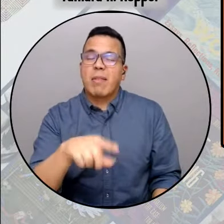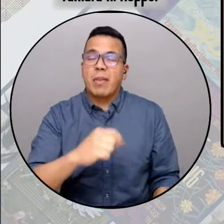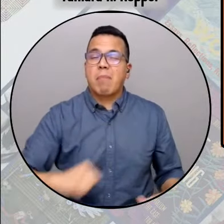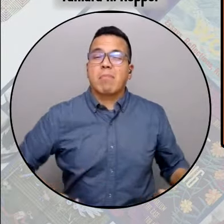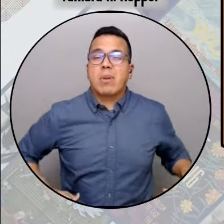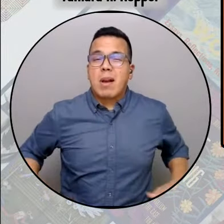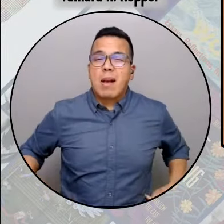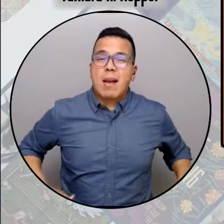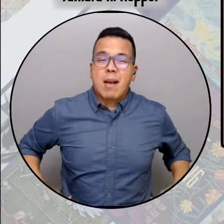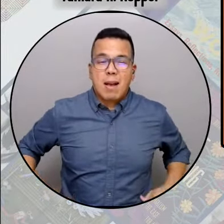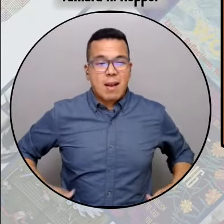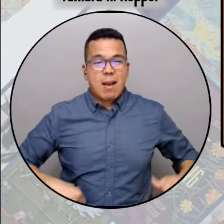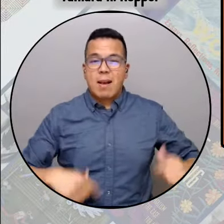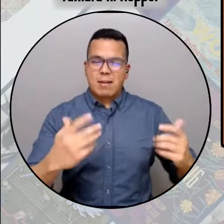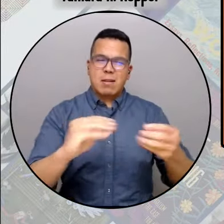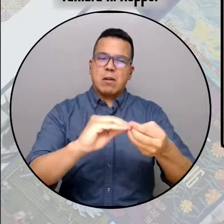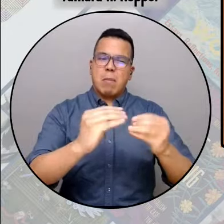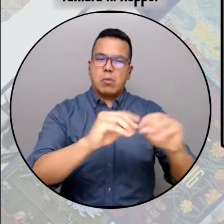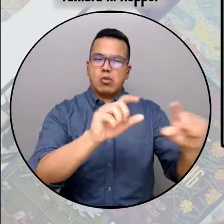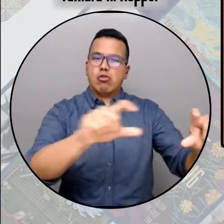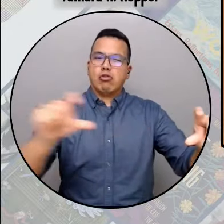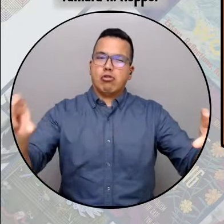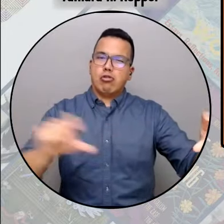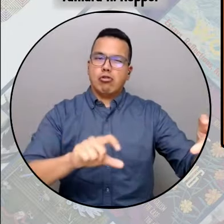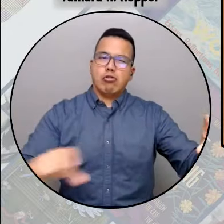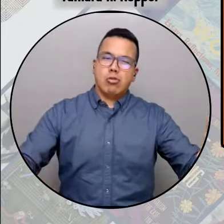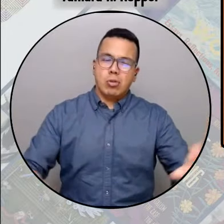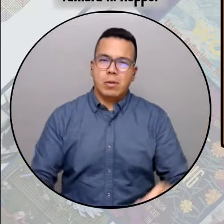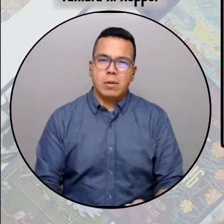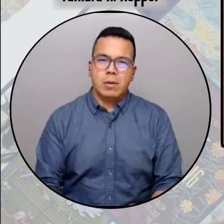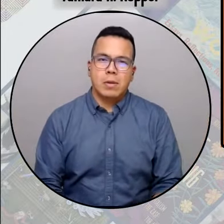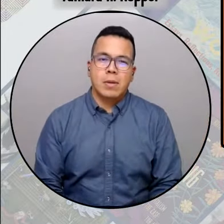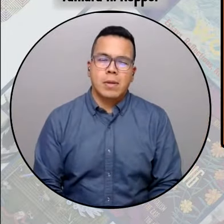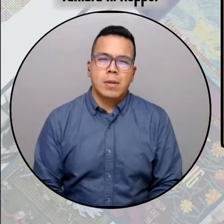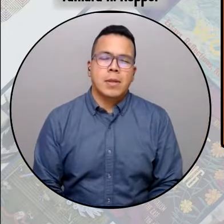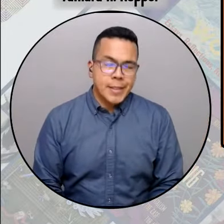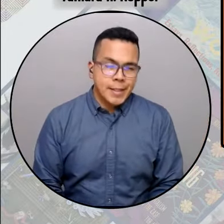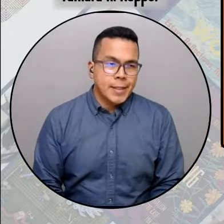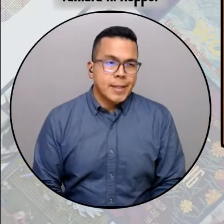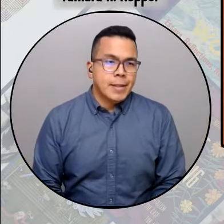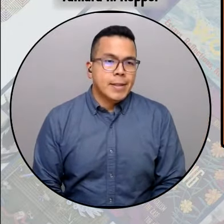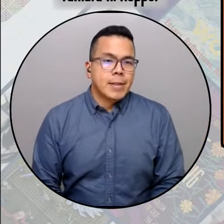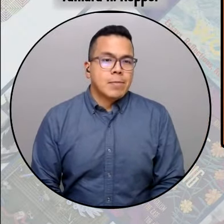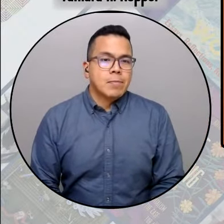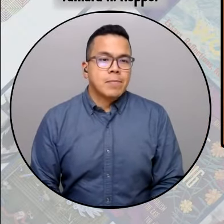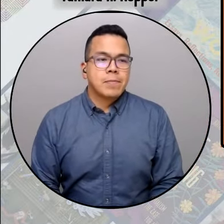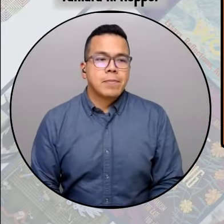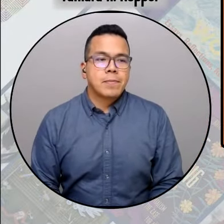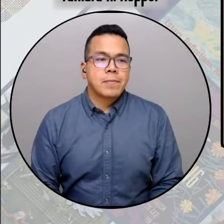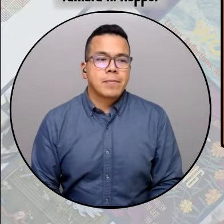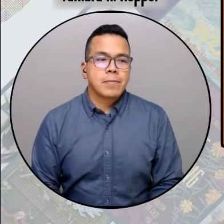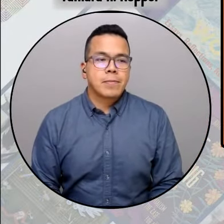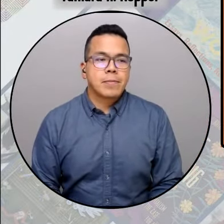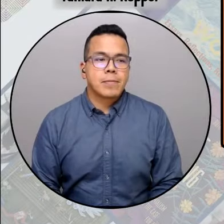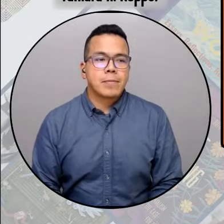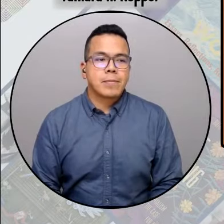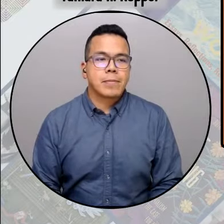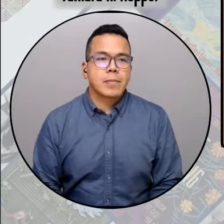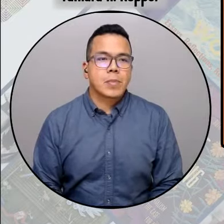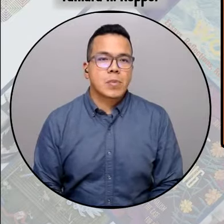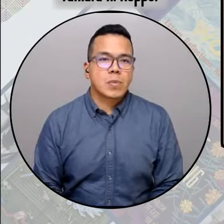stuff, okay? So let's see here. Now, if we go